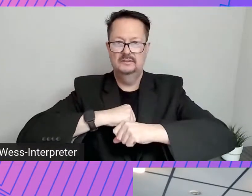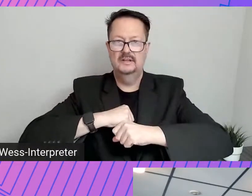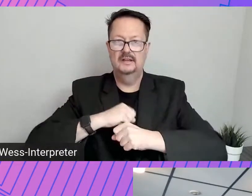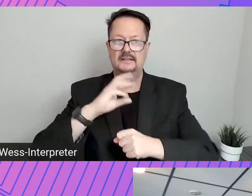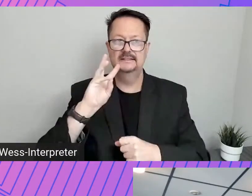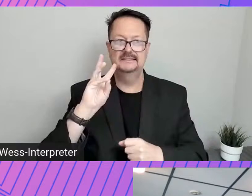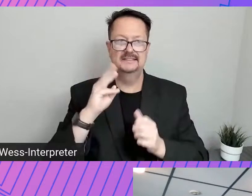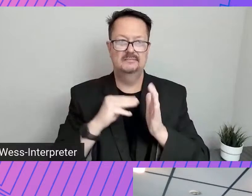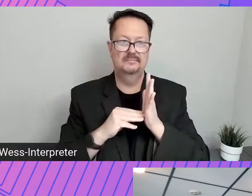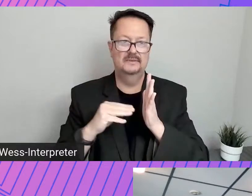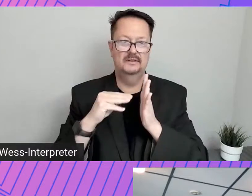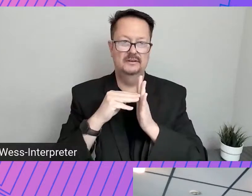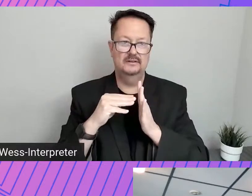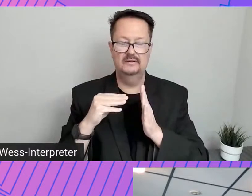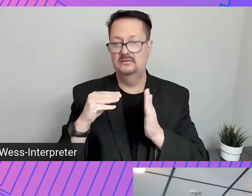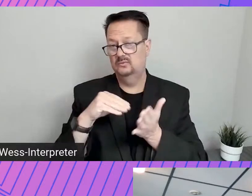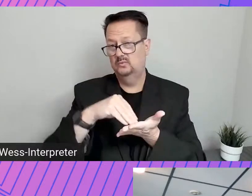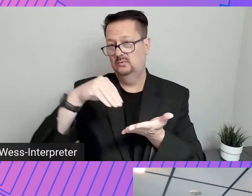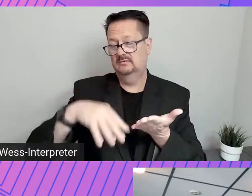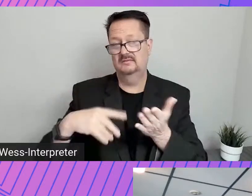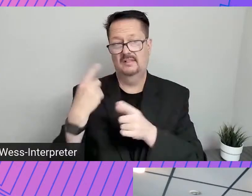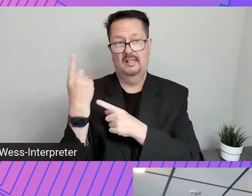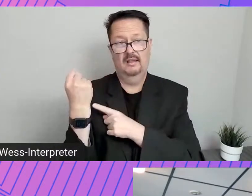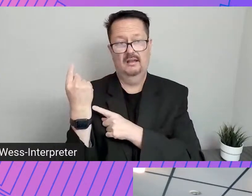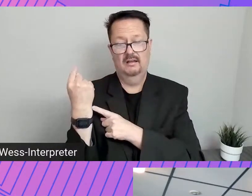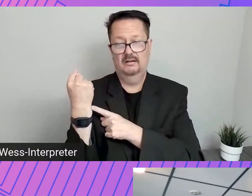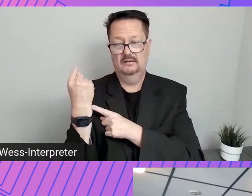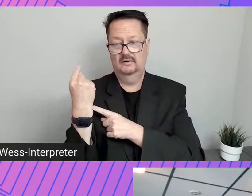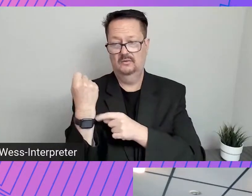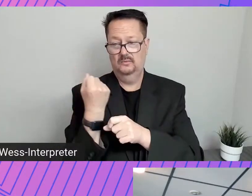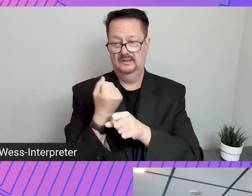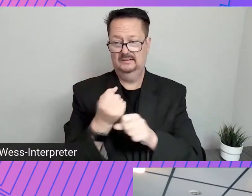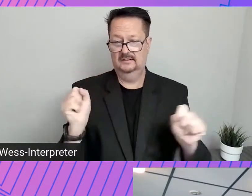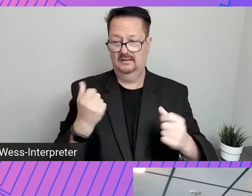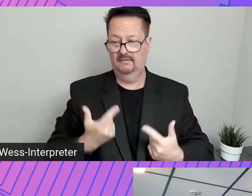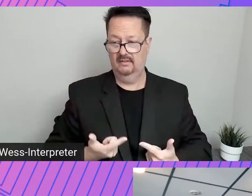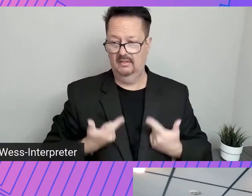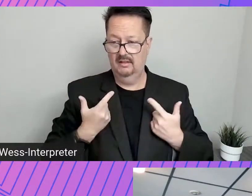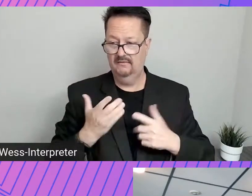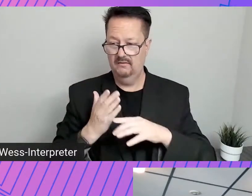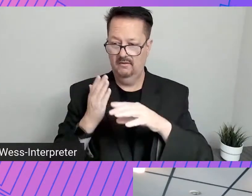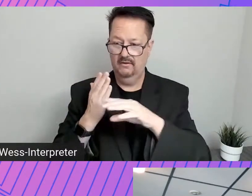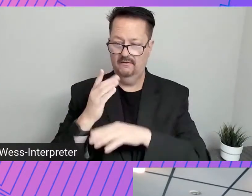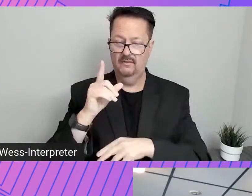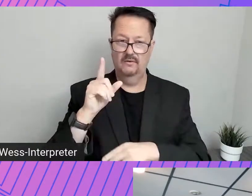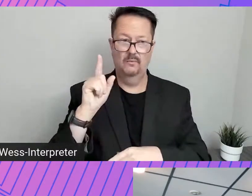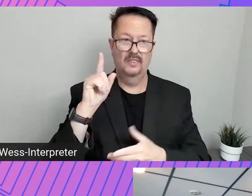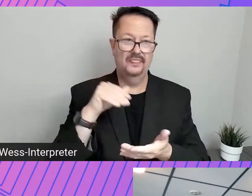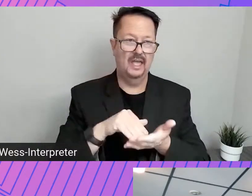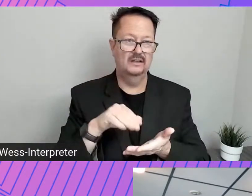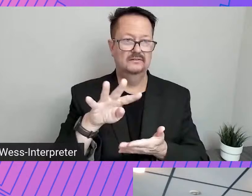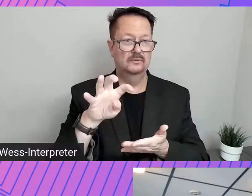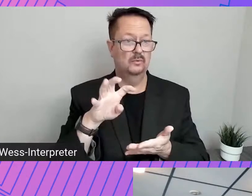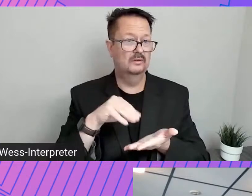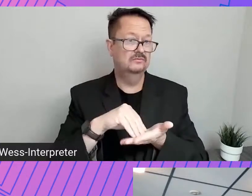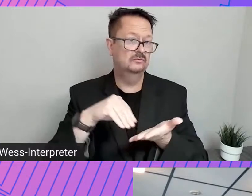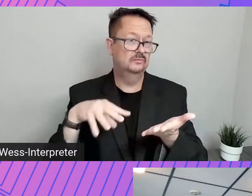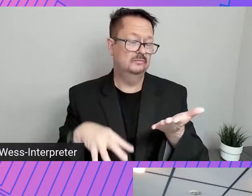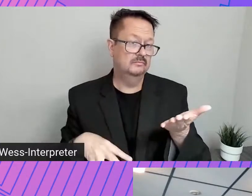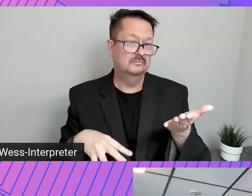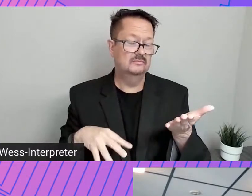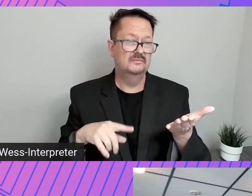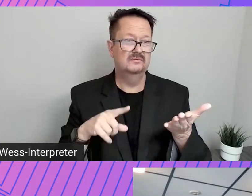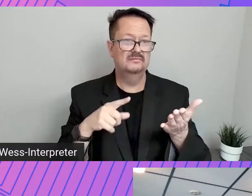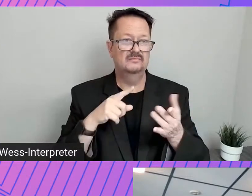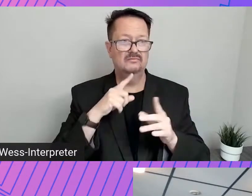last school year, we were involved in saving the lives of over 1,400 students that were about to